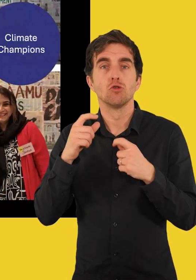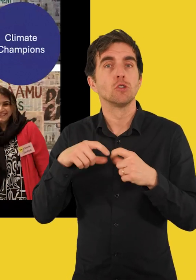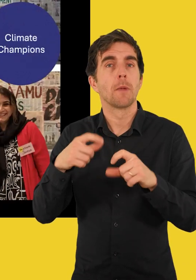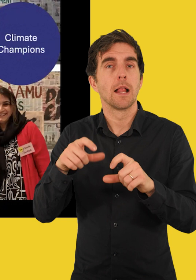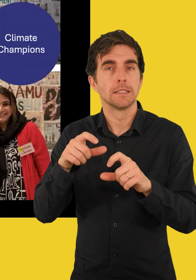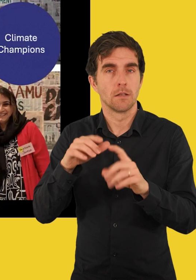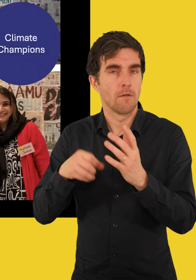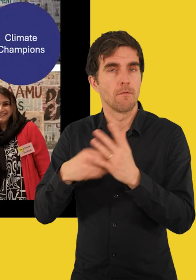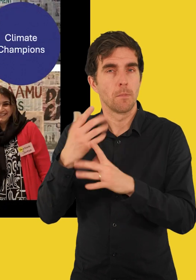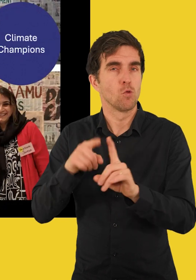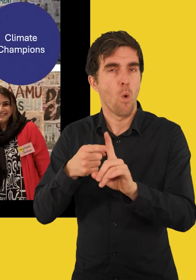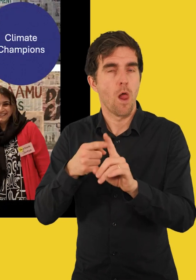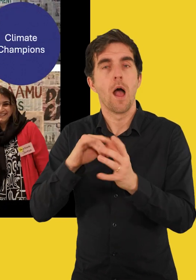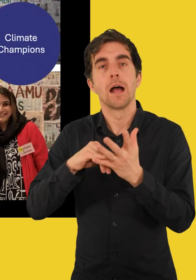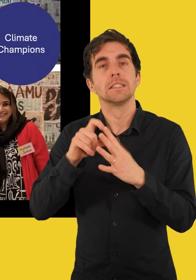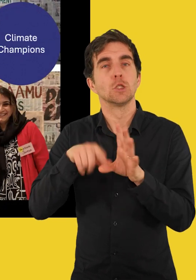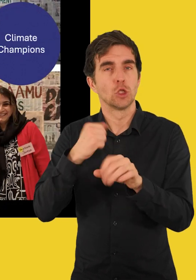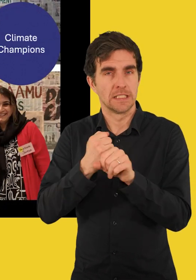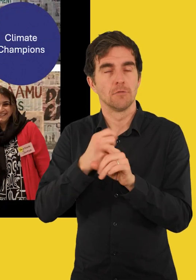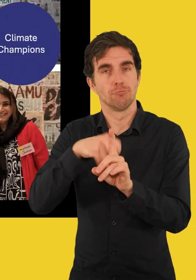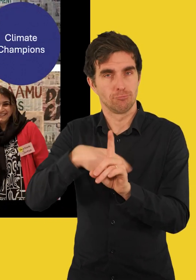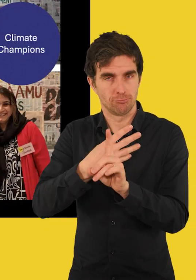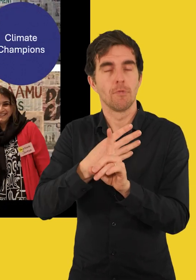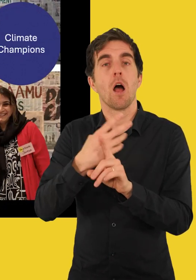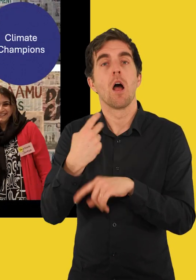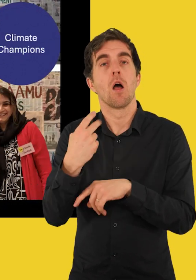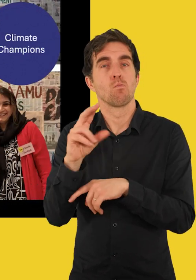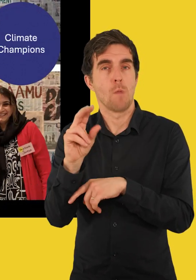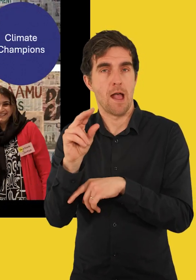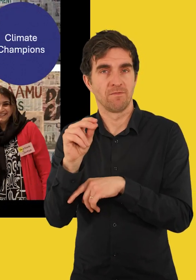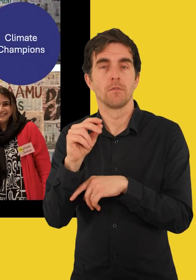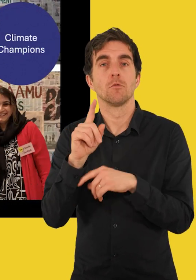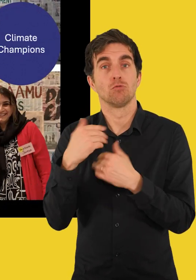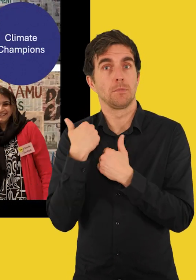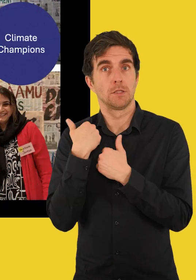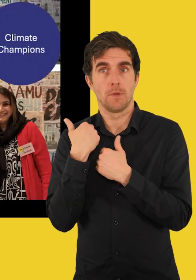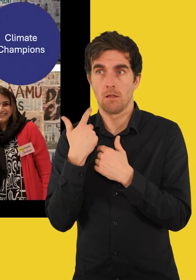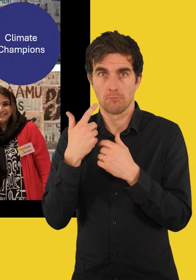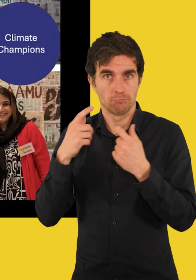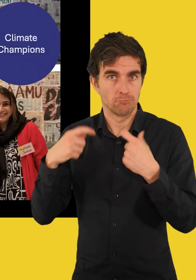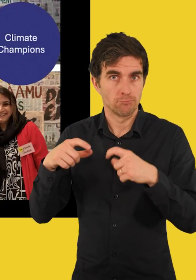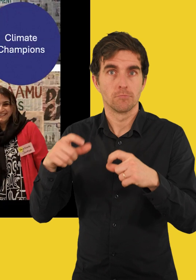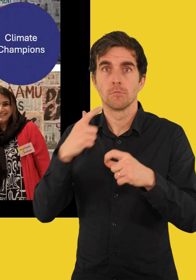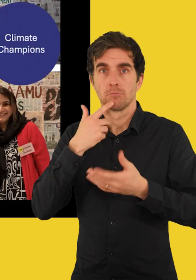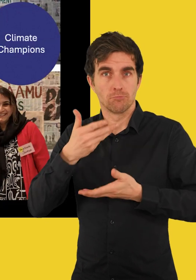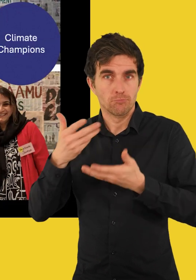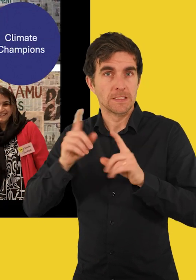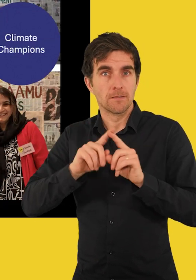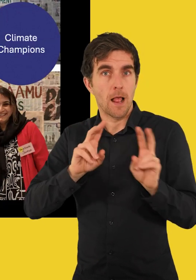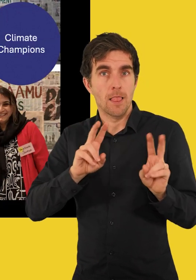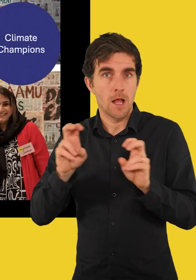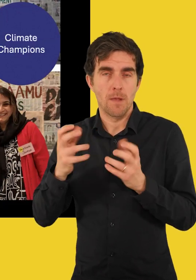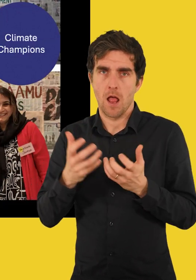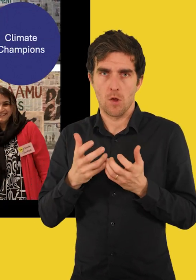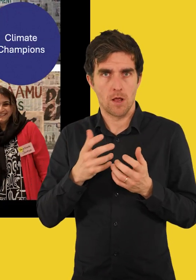as SDG number 12, which is responsible consumption and production. It led us to discuss